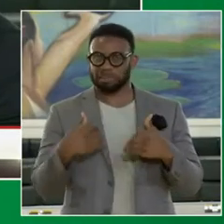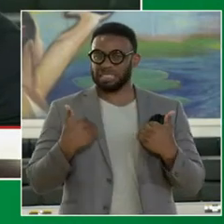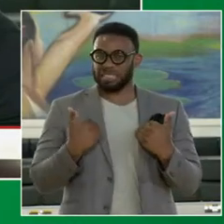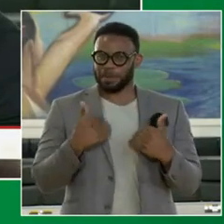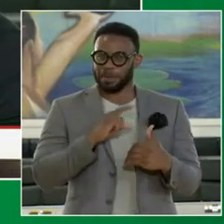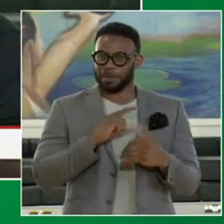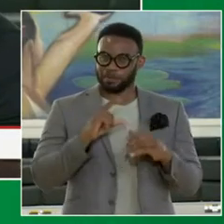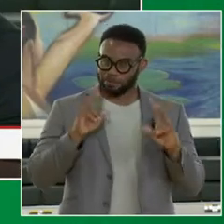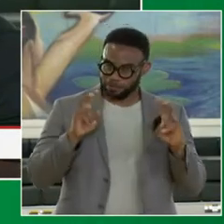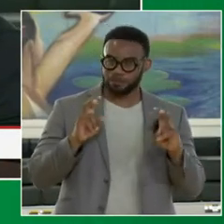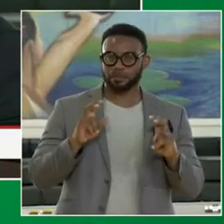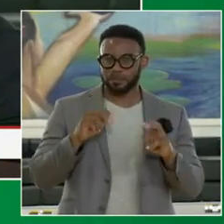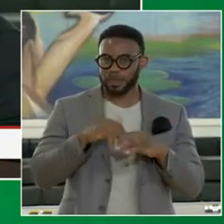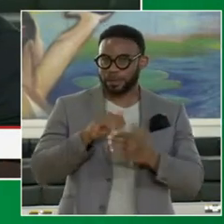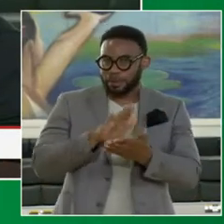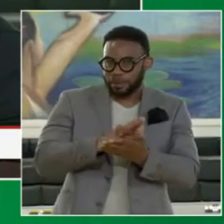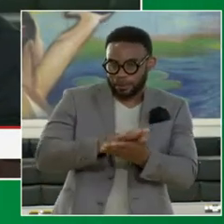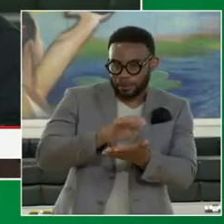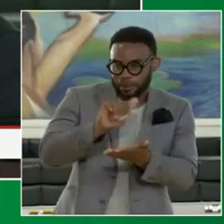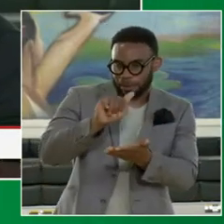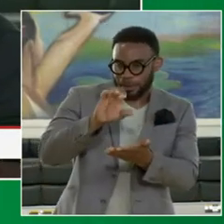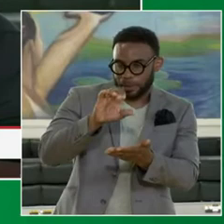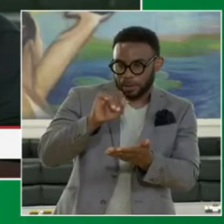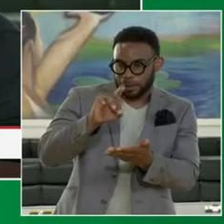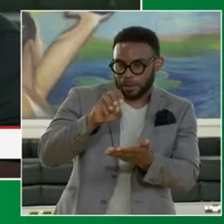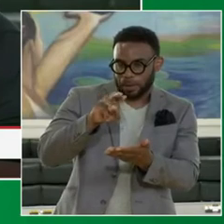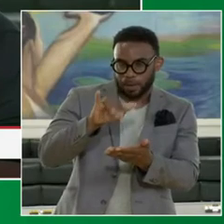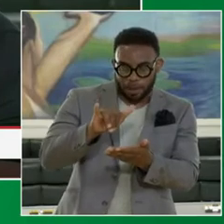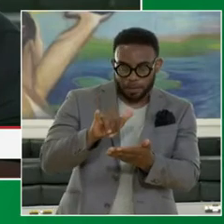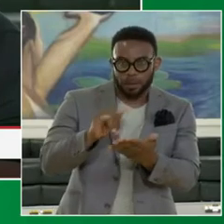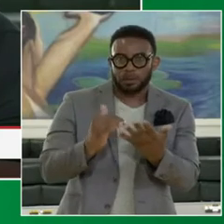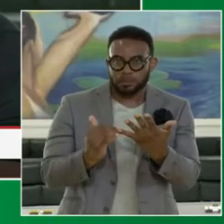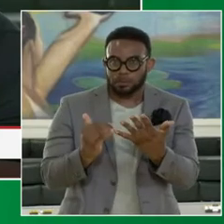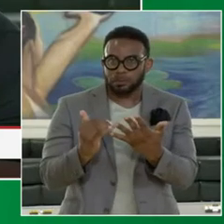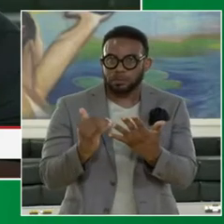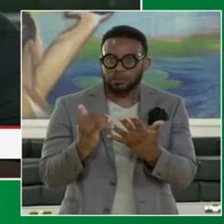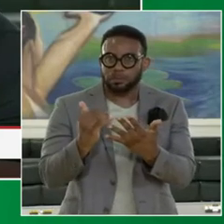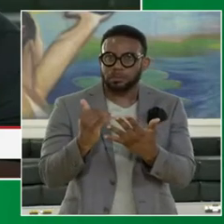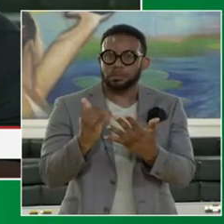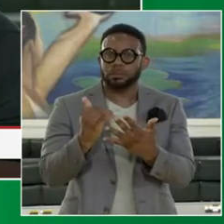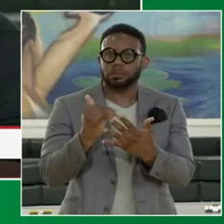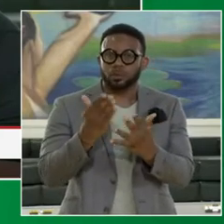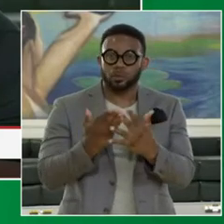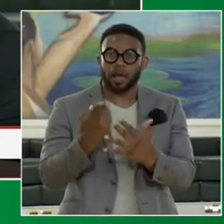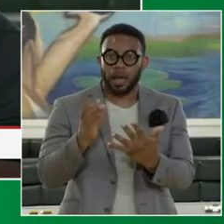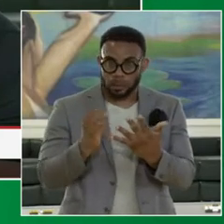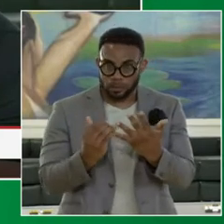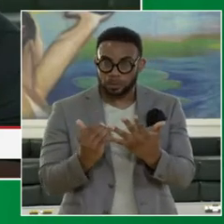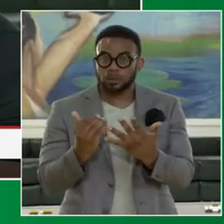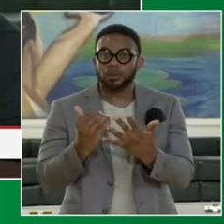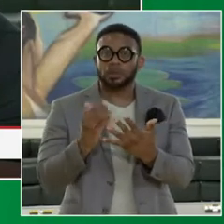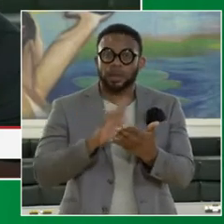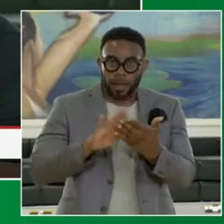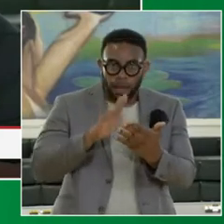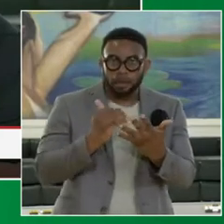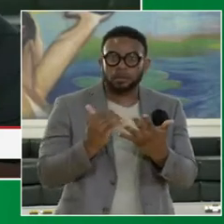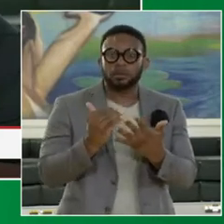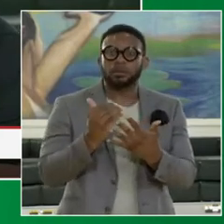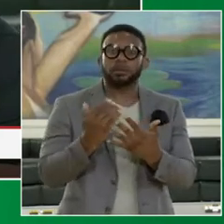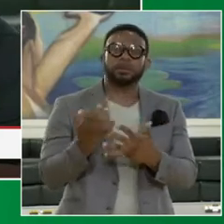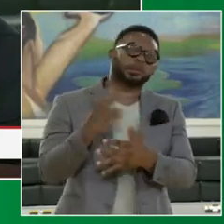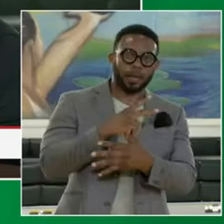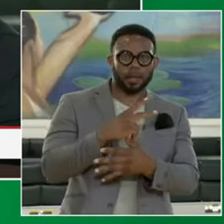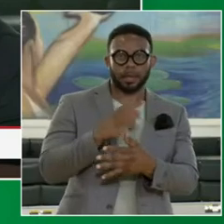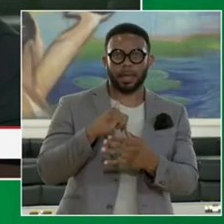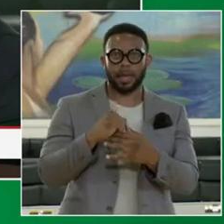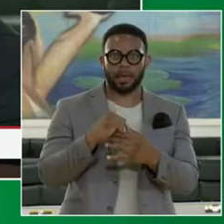police officers is in the training that the officers go through. And then as they matriculate through high school, then they can come back in and they